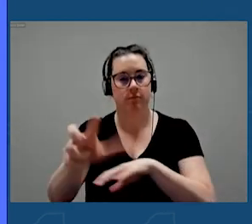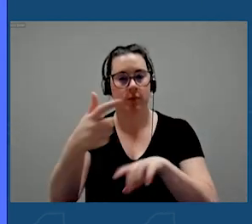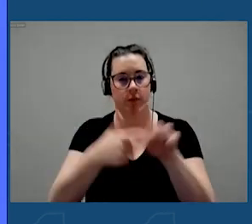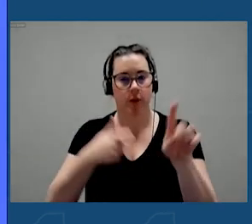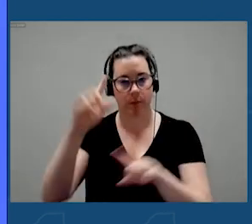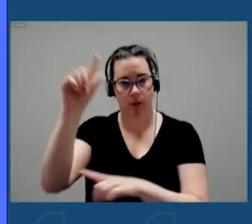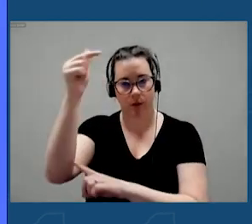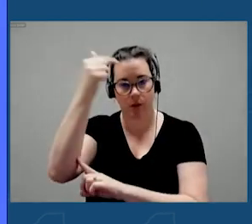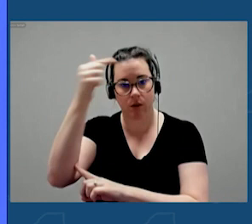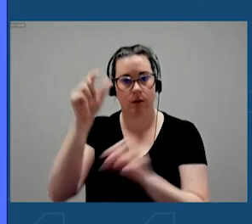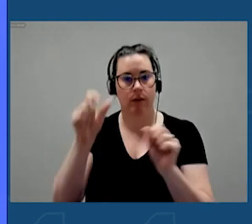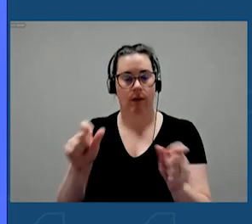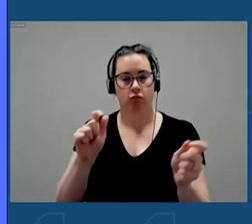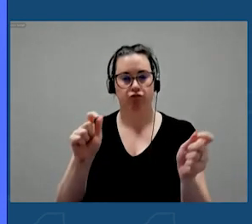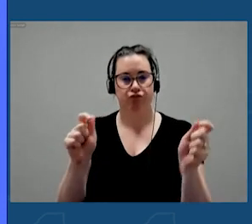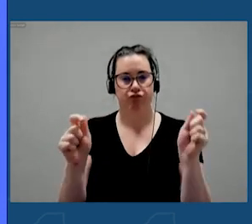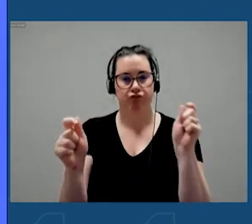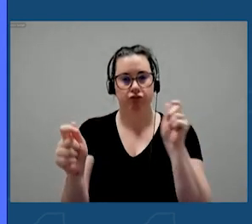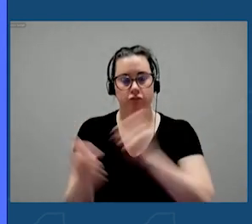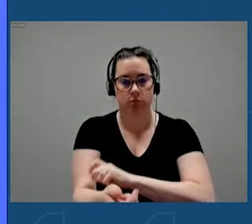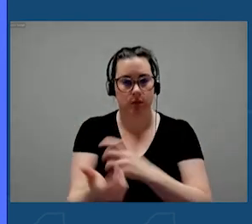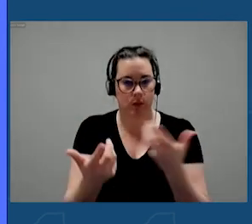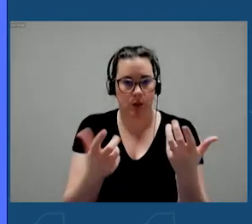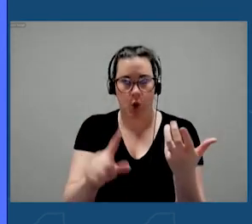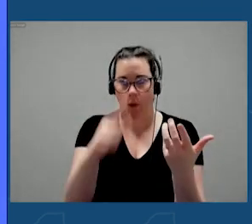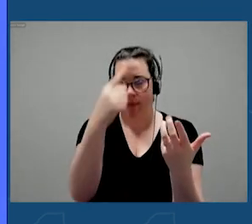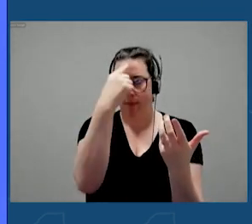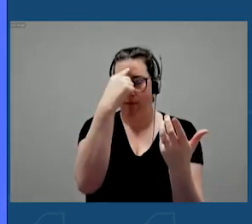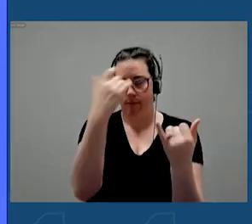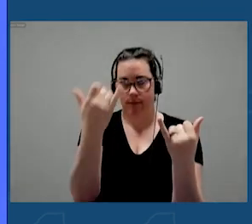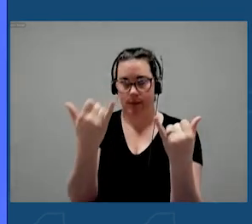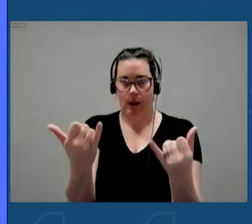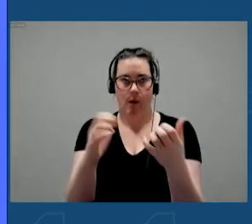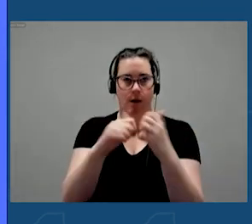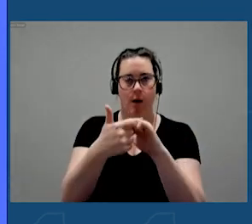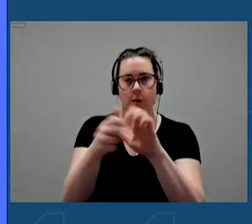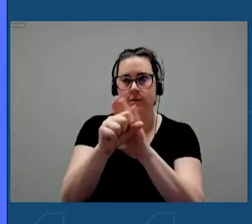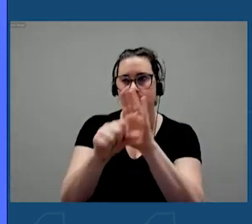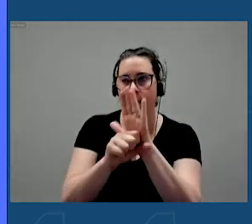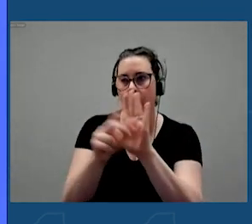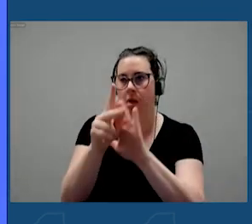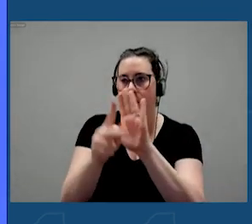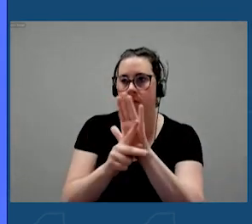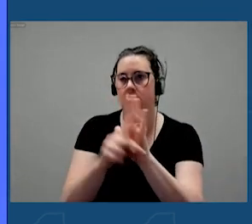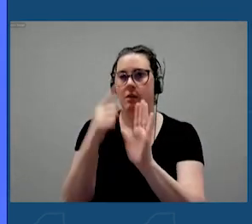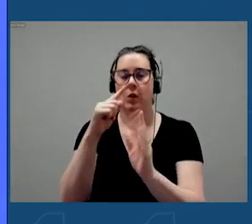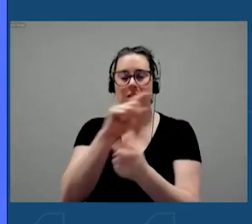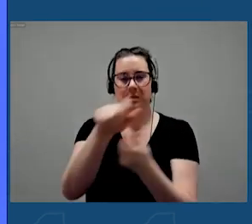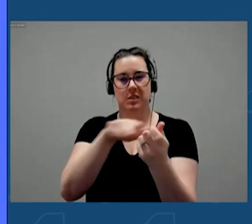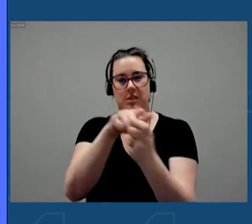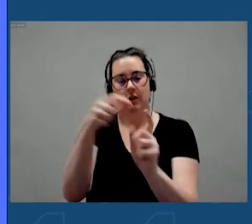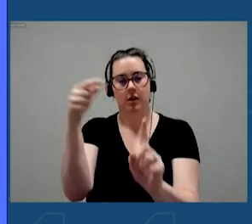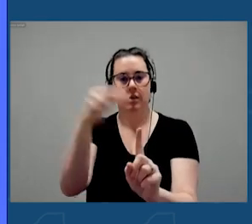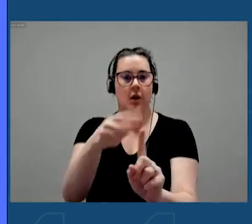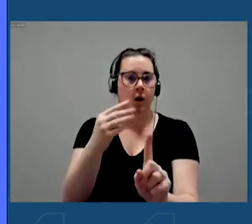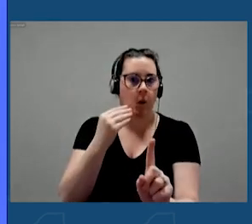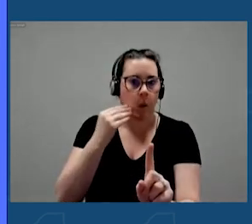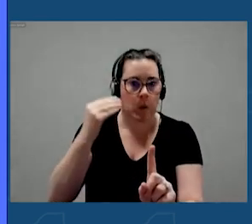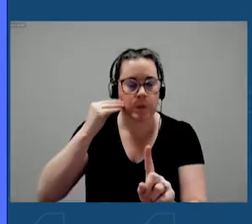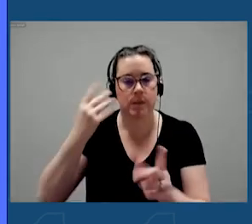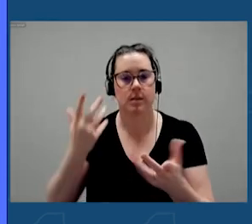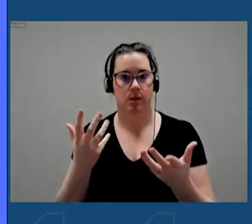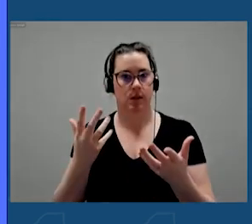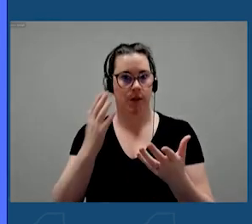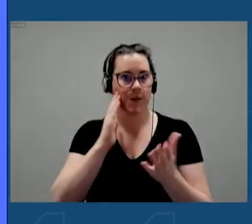to change the equation in how you're thinking about state policy on housing specifically. You have an ambitious plan. It's going to be hard